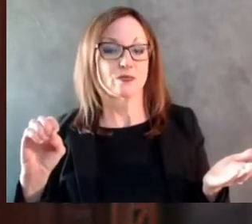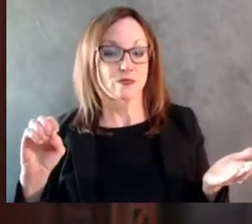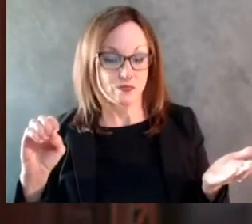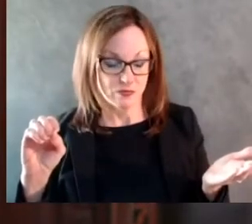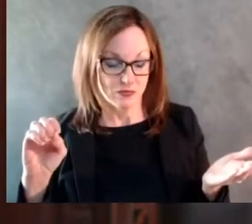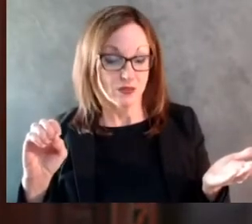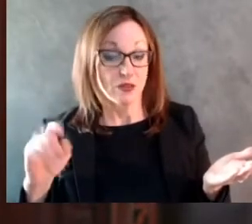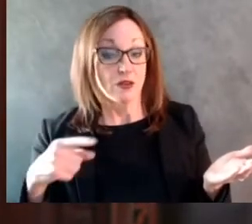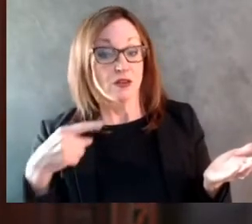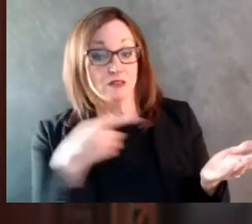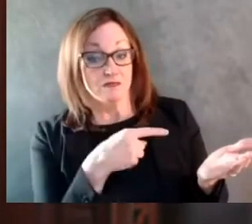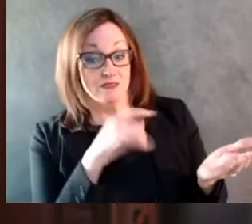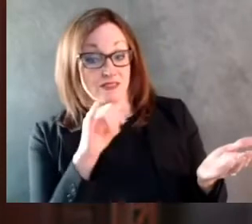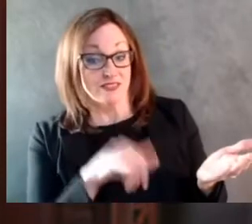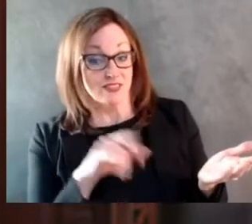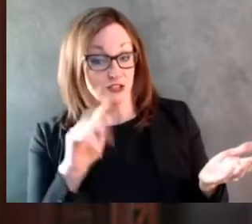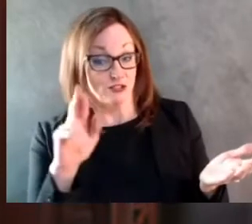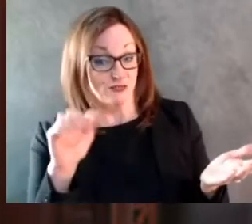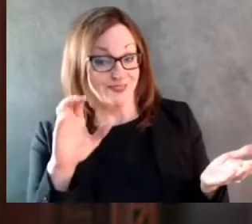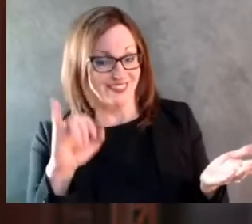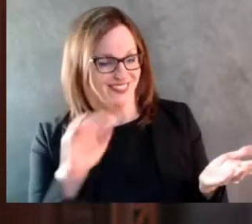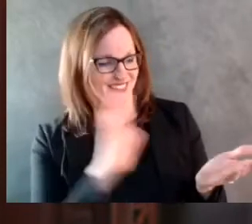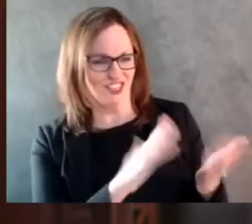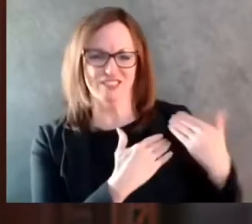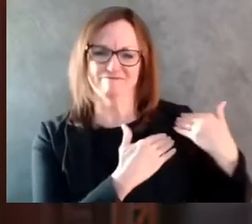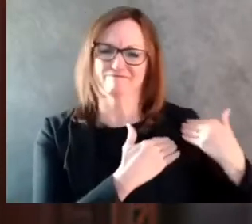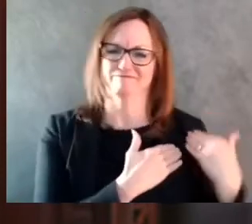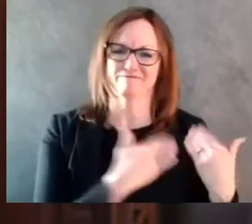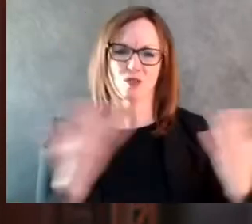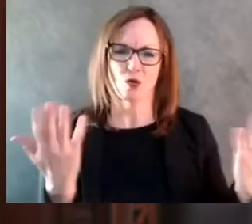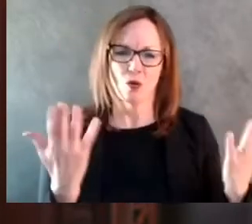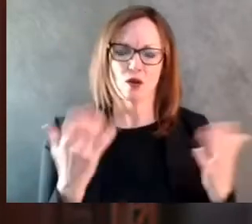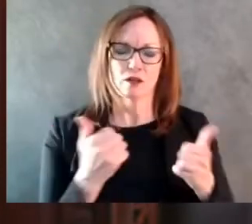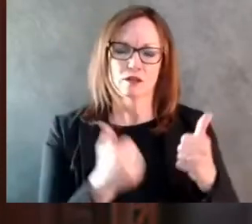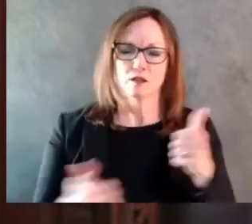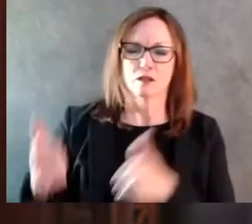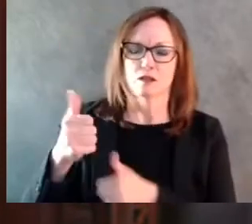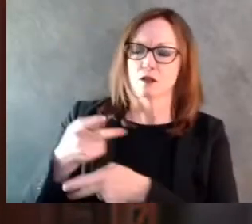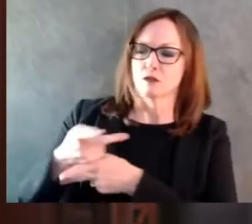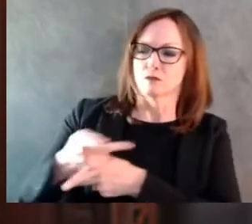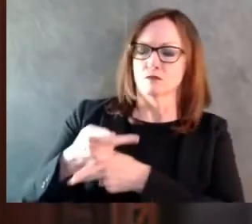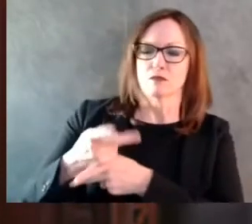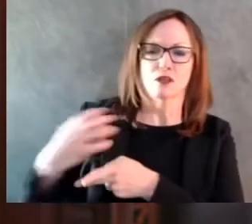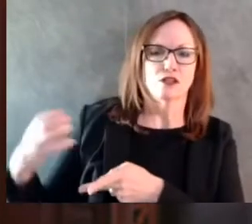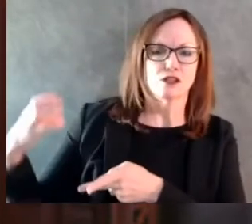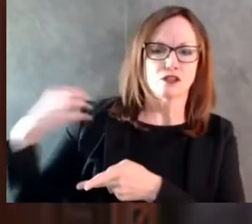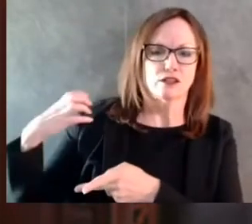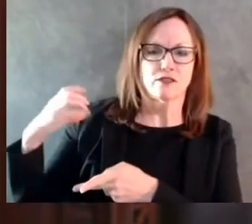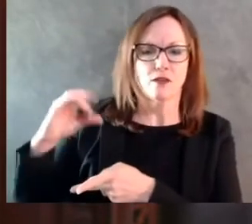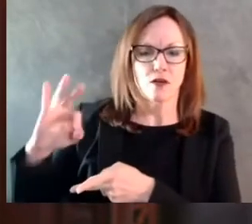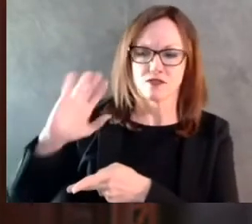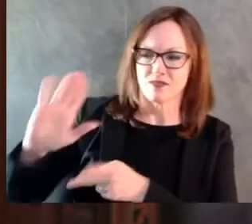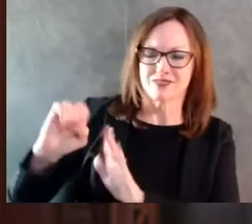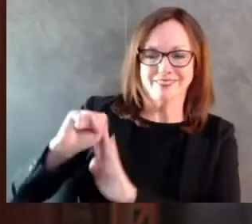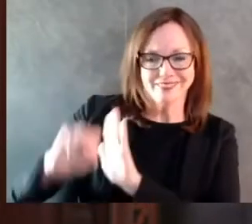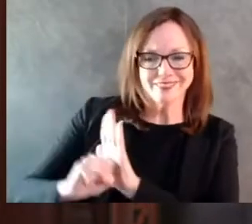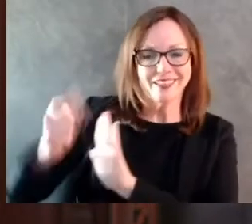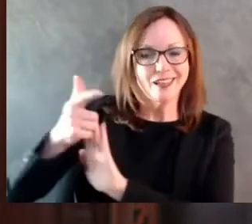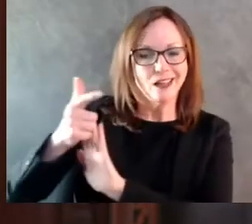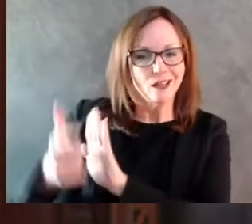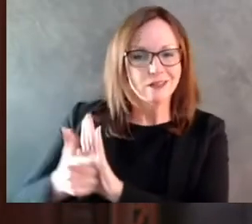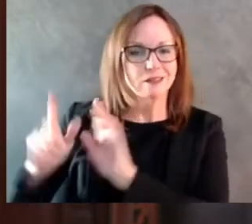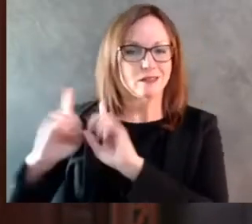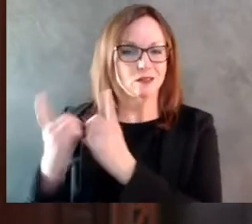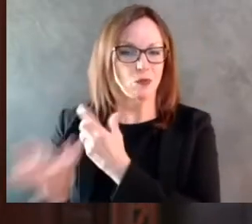voters who made Tuesday's election such a great success. Whether folks voted in person or